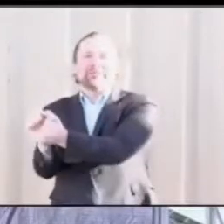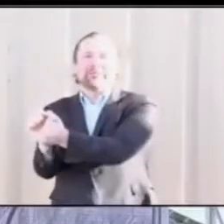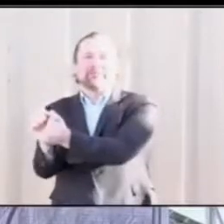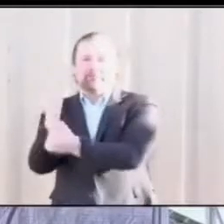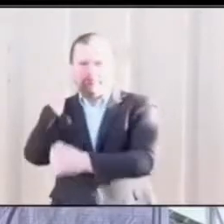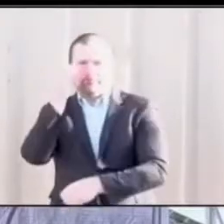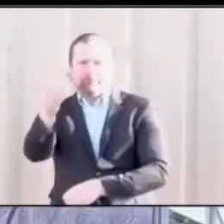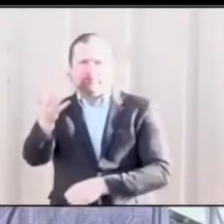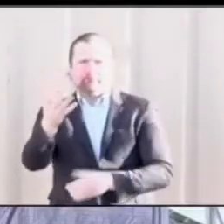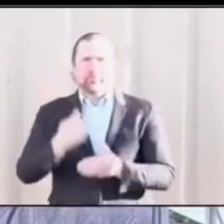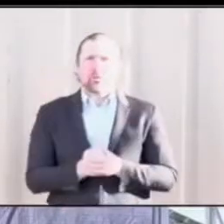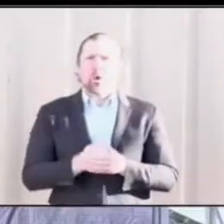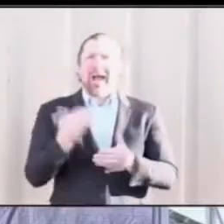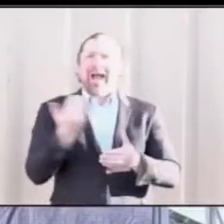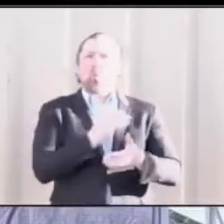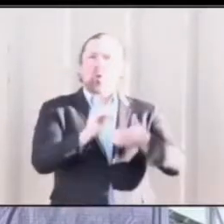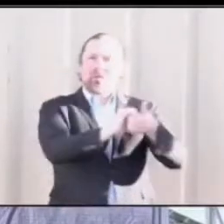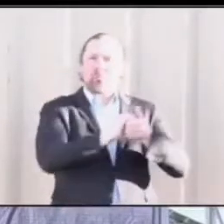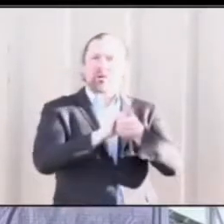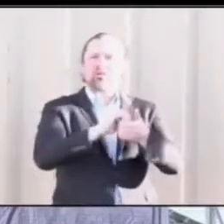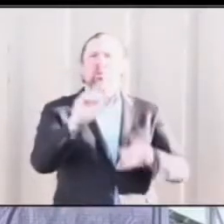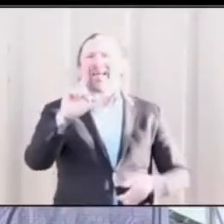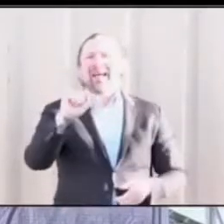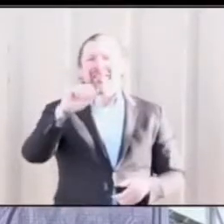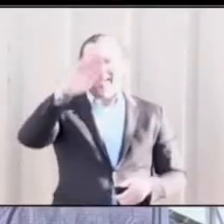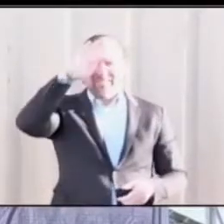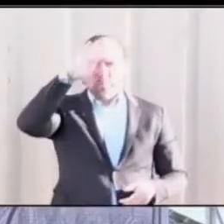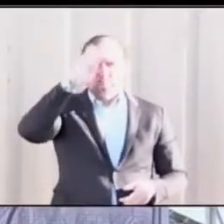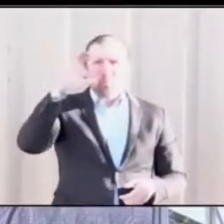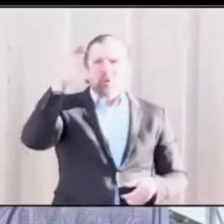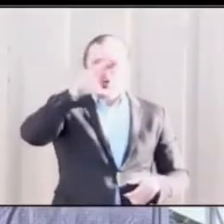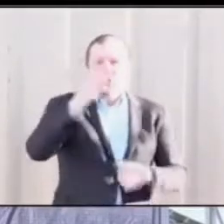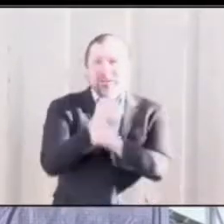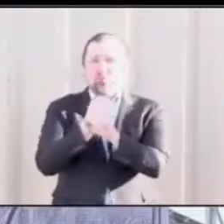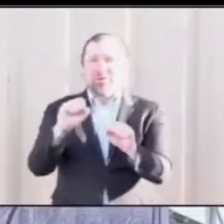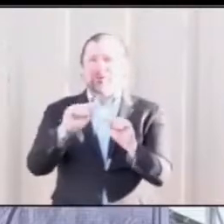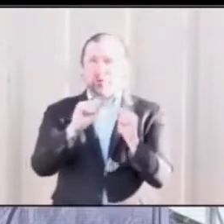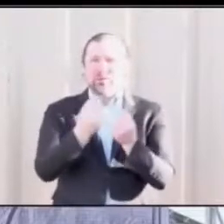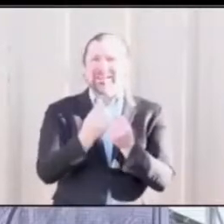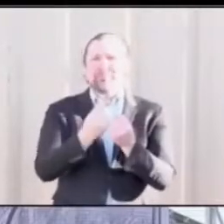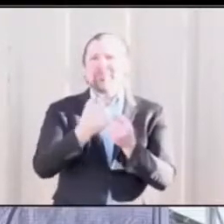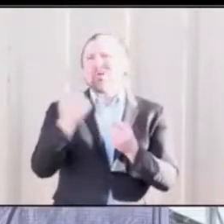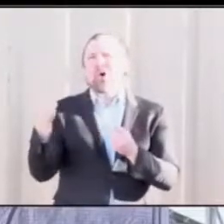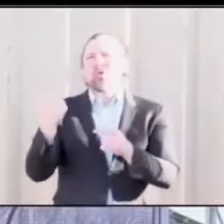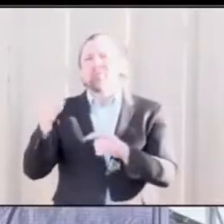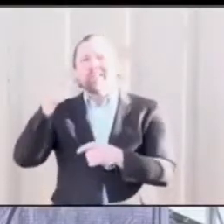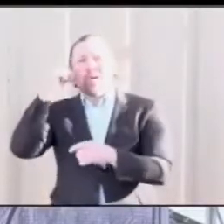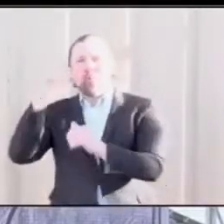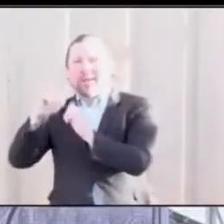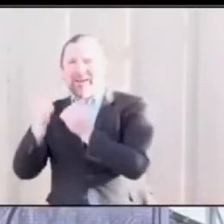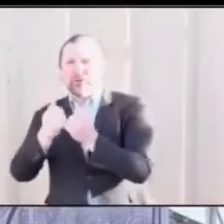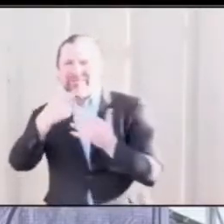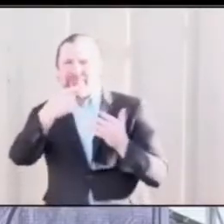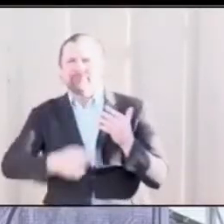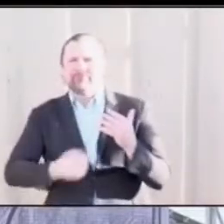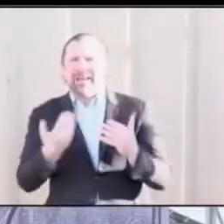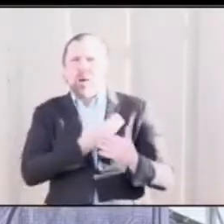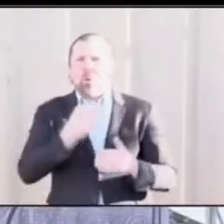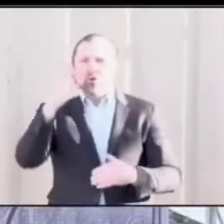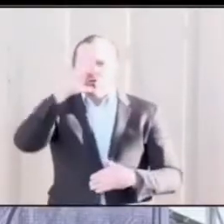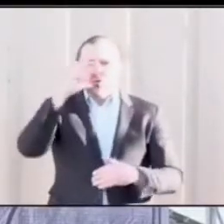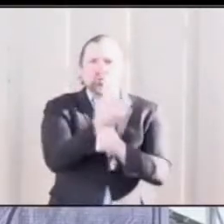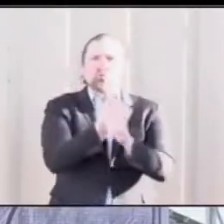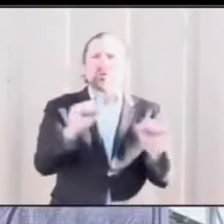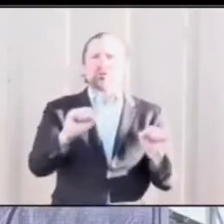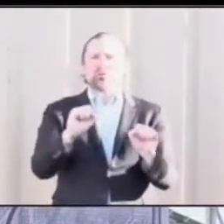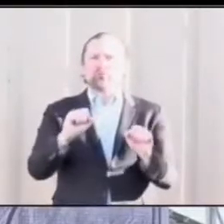collaboration with LA County Fire Urban Search and Rescue Team and multiple other agencies, search and rescue operations are being